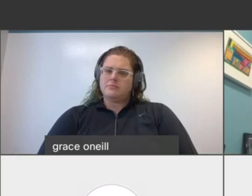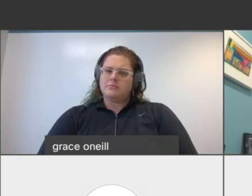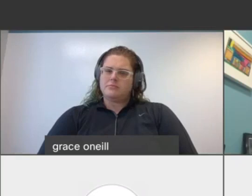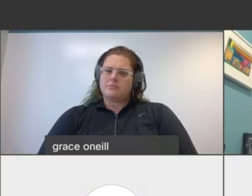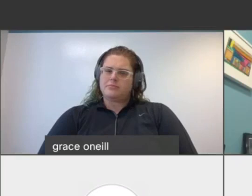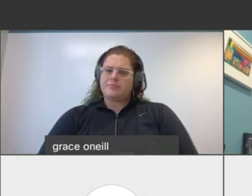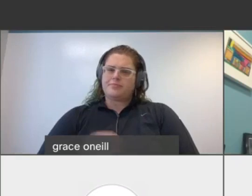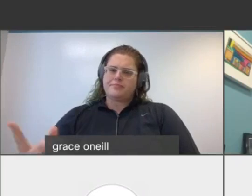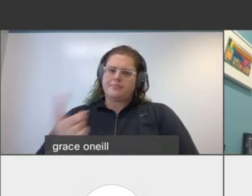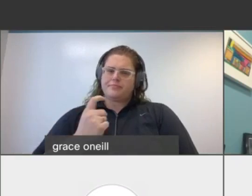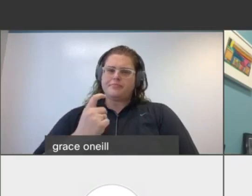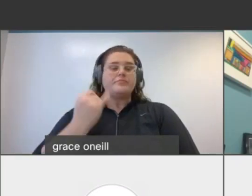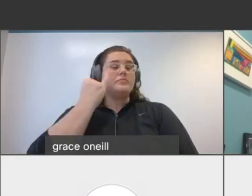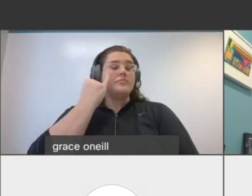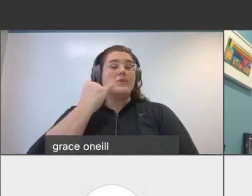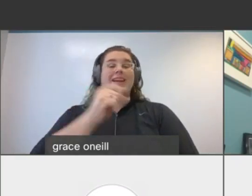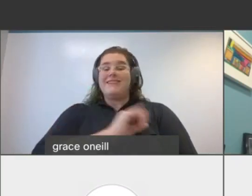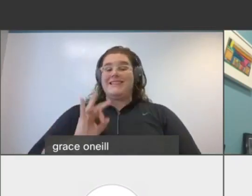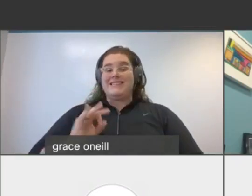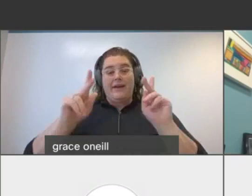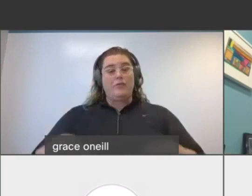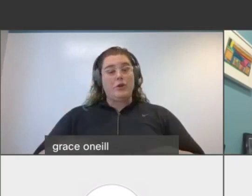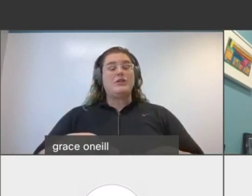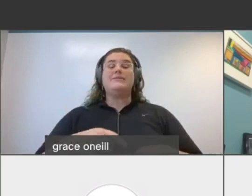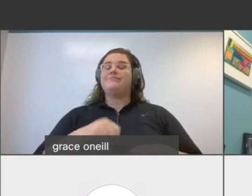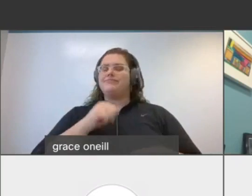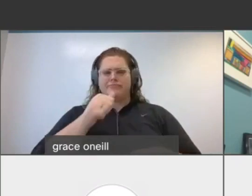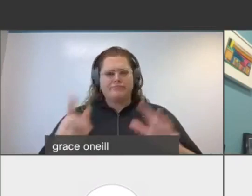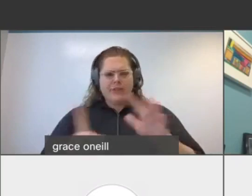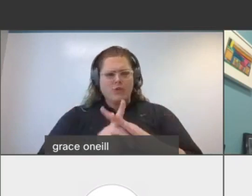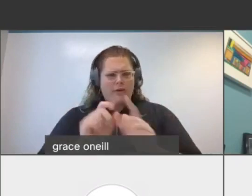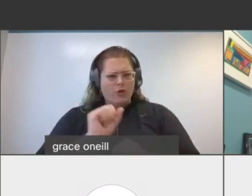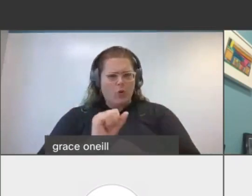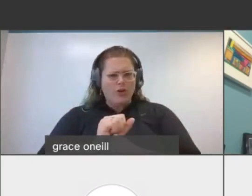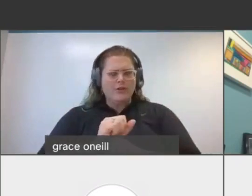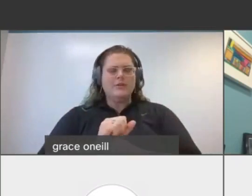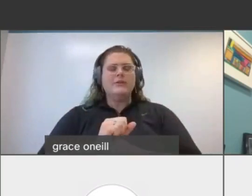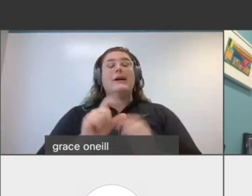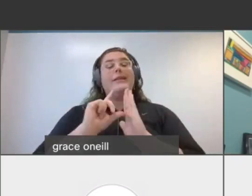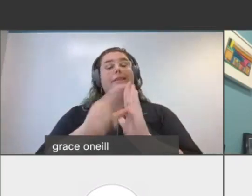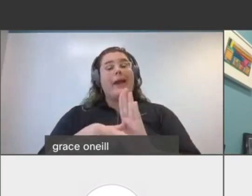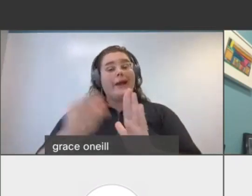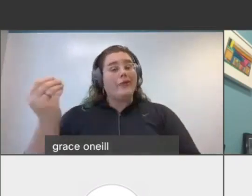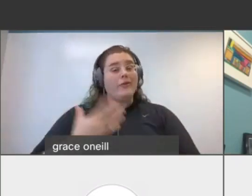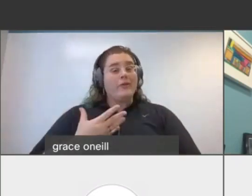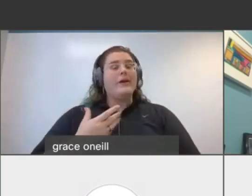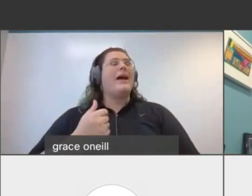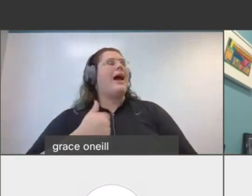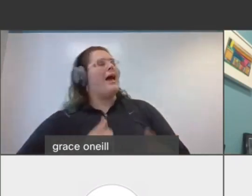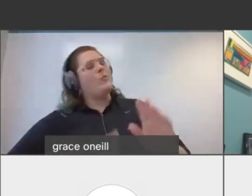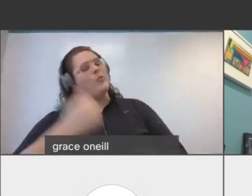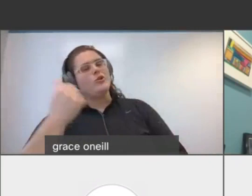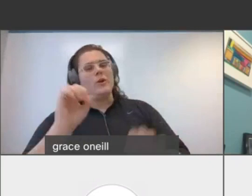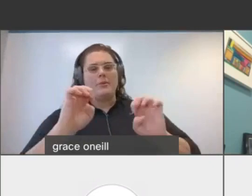If a staff person doesn't show up for work and they went to the emergency room because they had to go due to symptoms